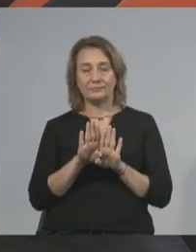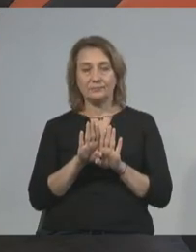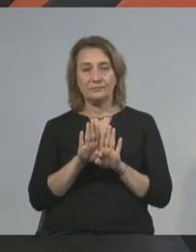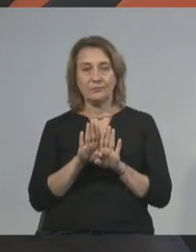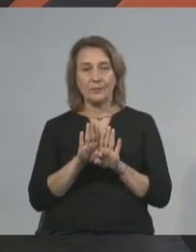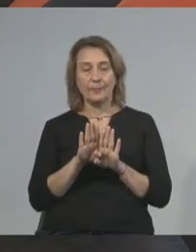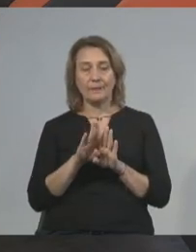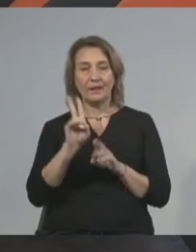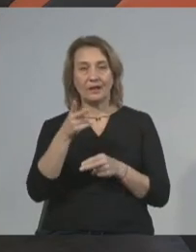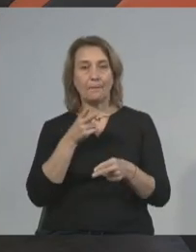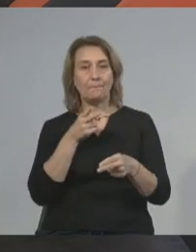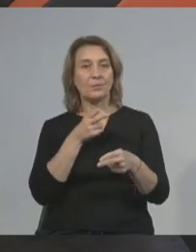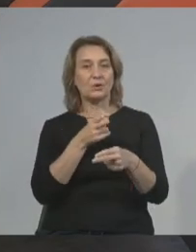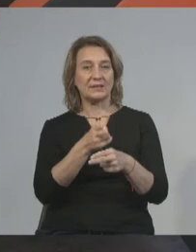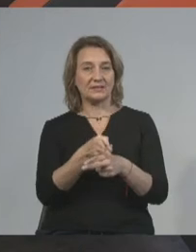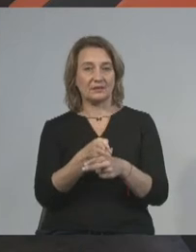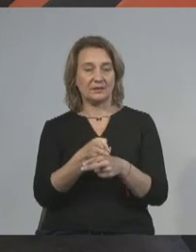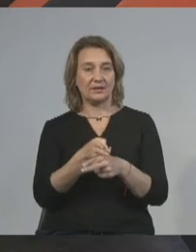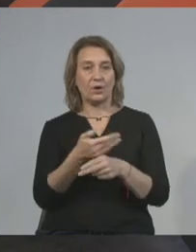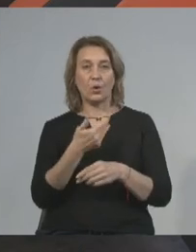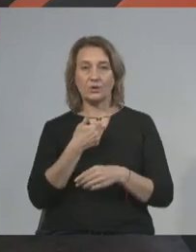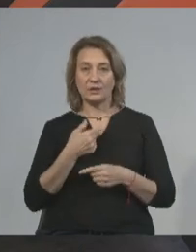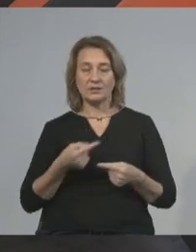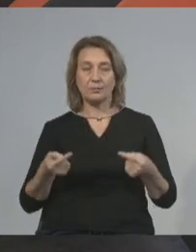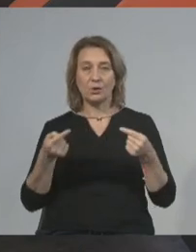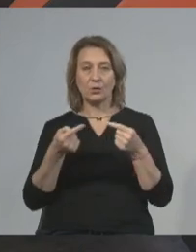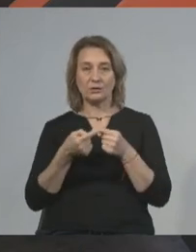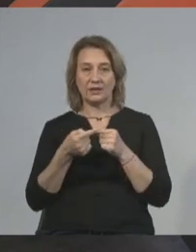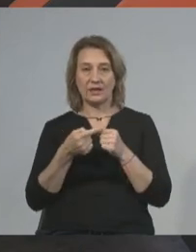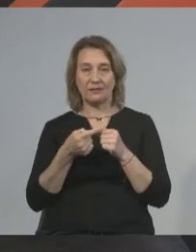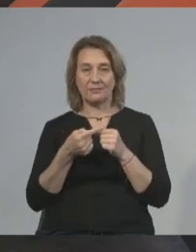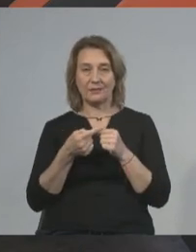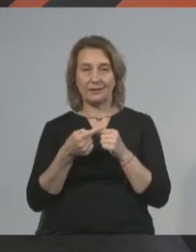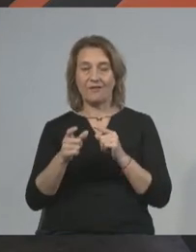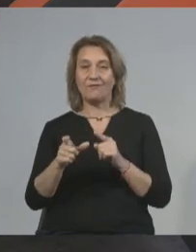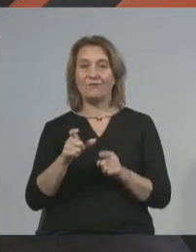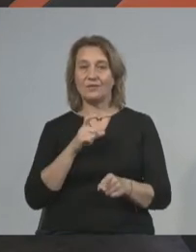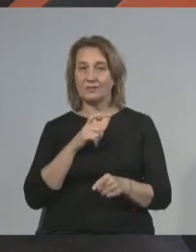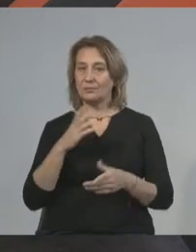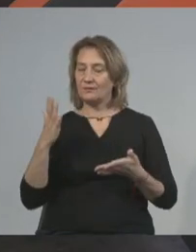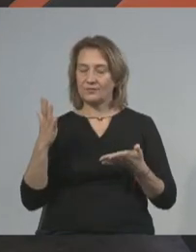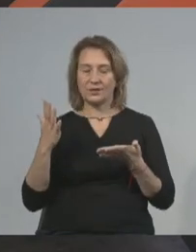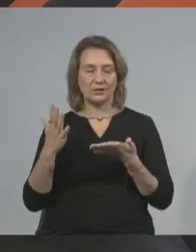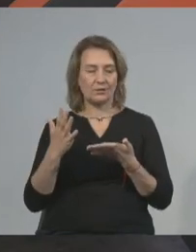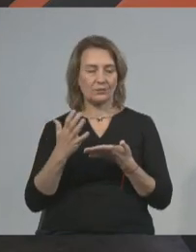counter those uh spread by madwich channel